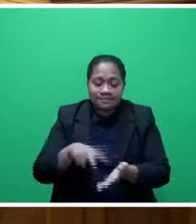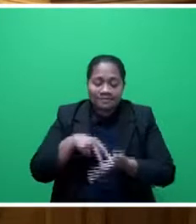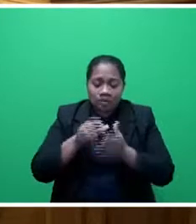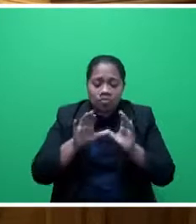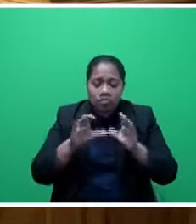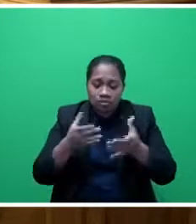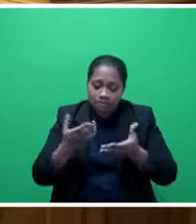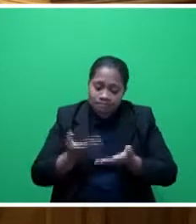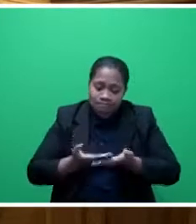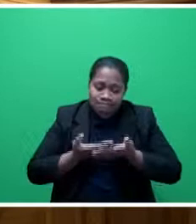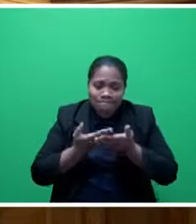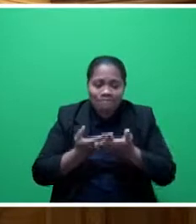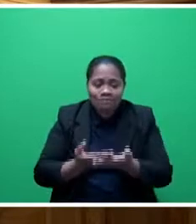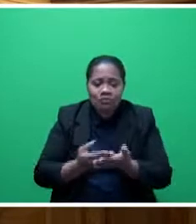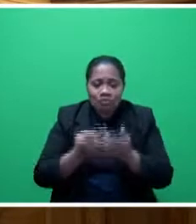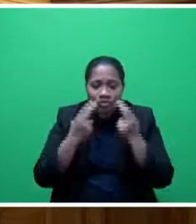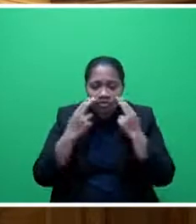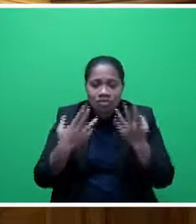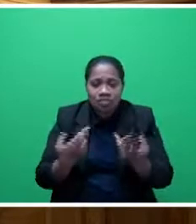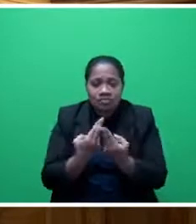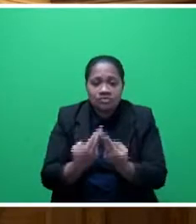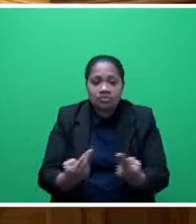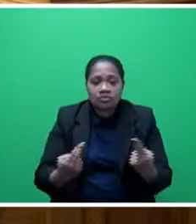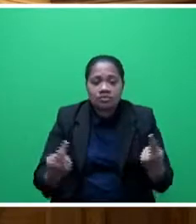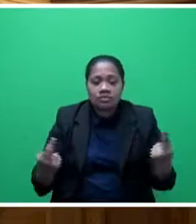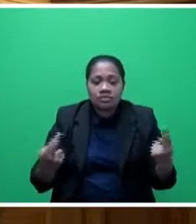Natural Resources.